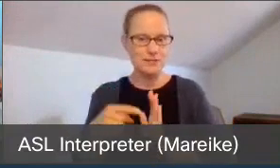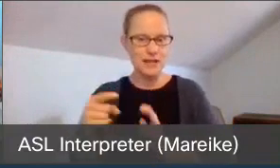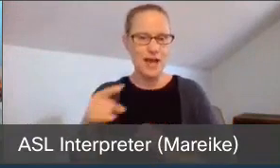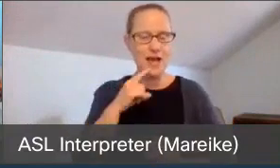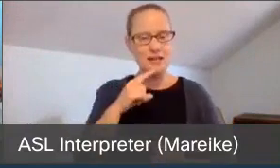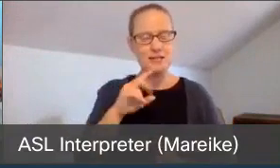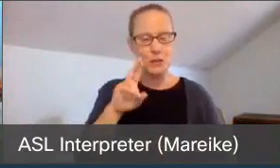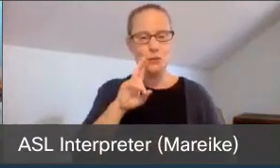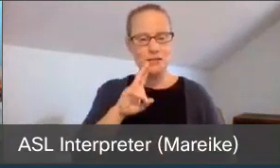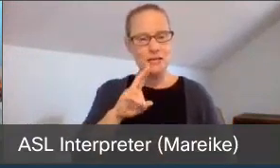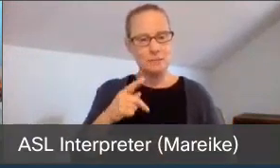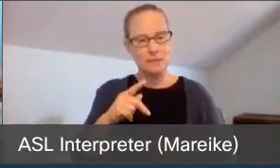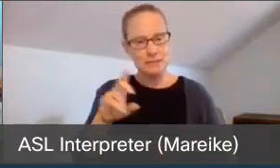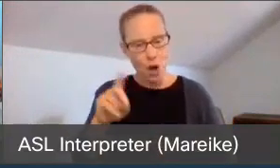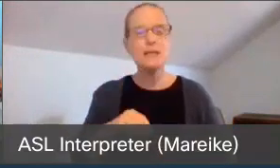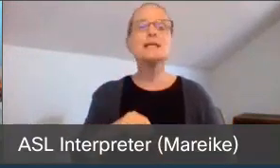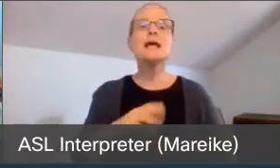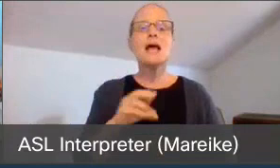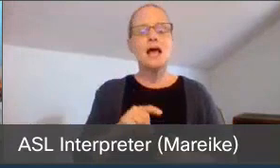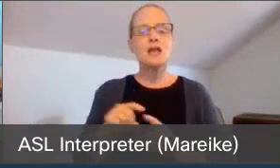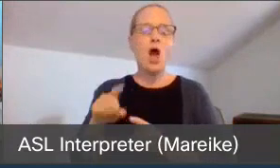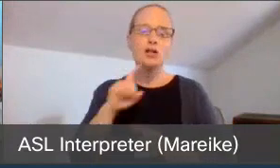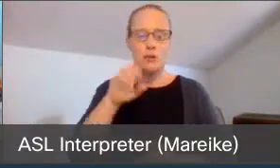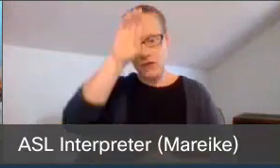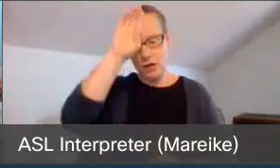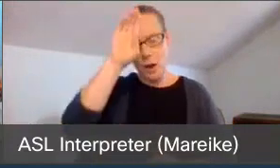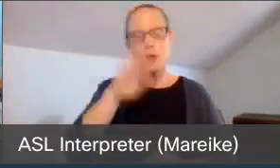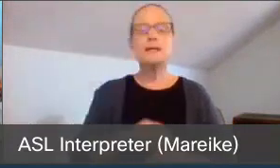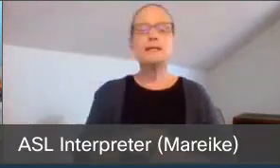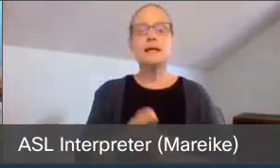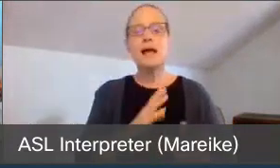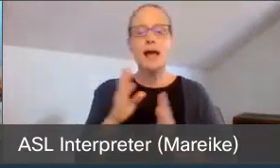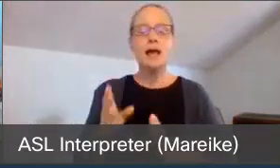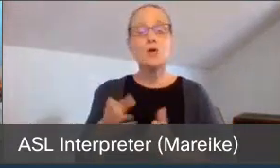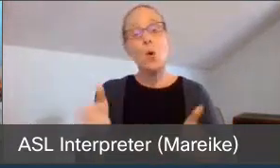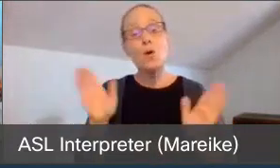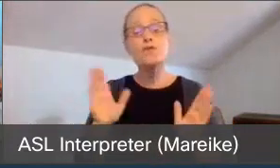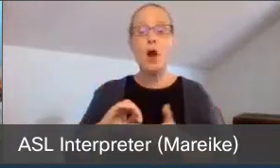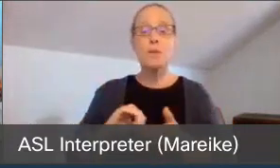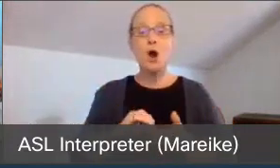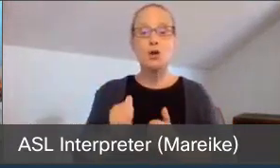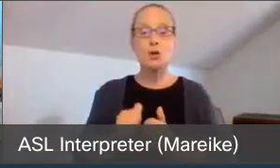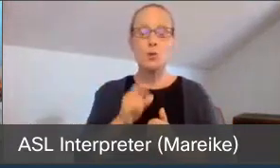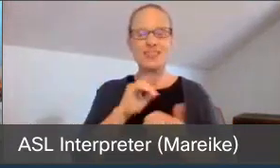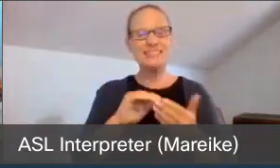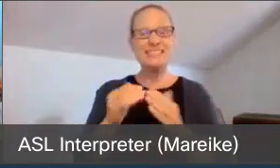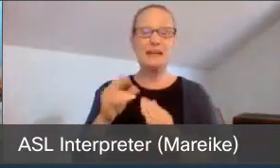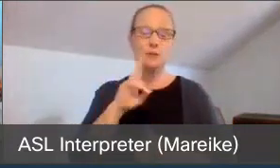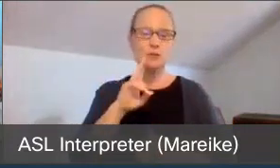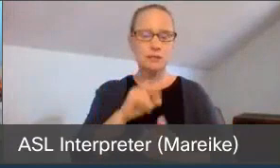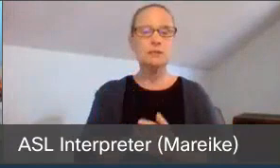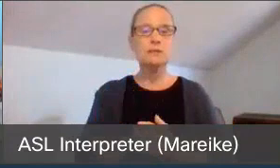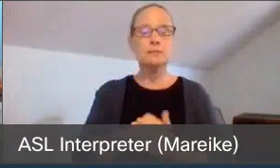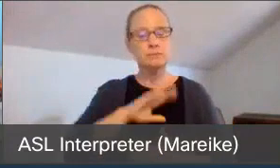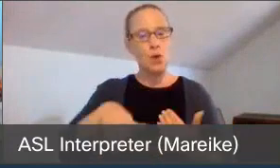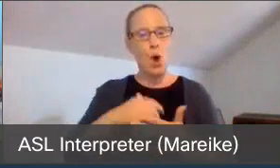Police Department, our partners with the Houston Fire Department, and then our overall partner with the City of Houston, which all comes